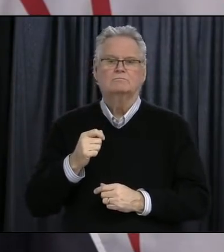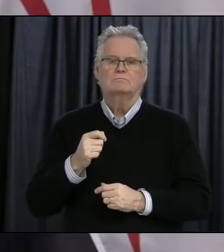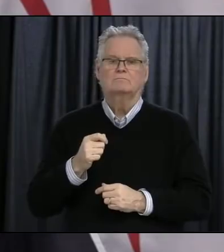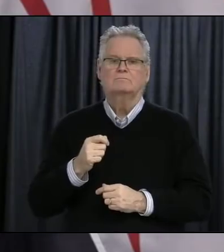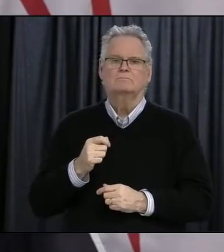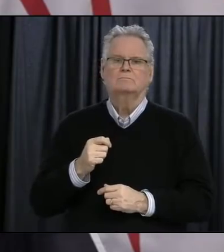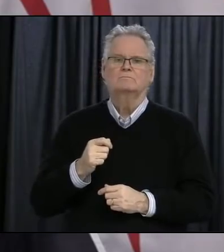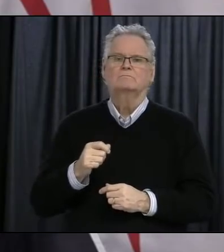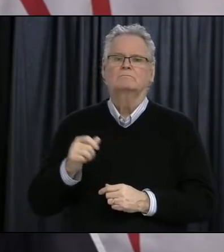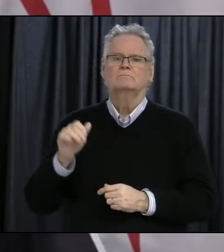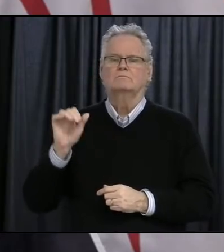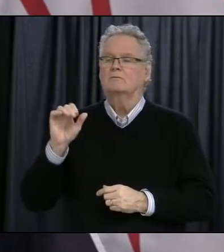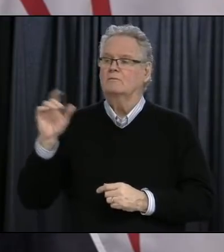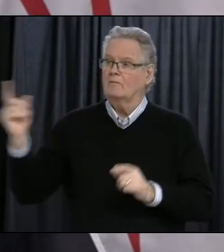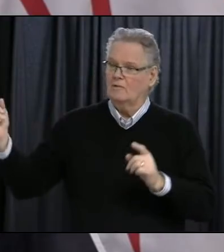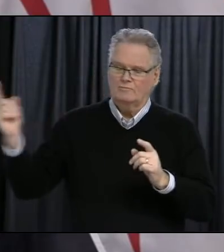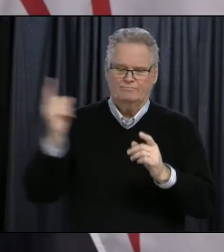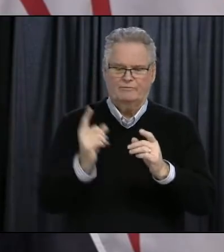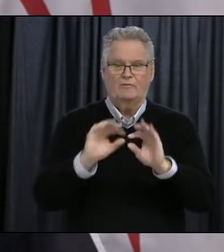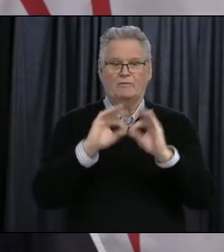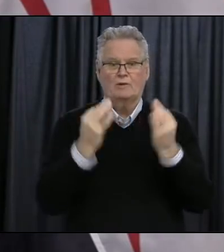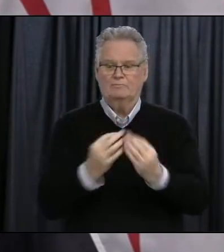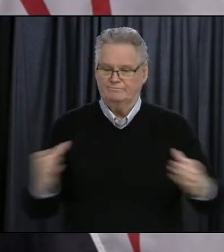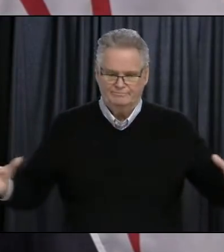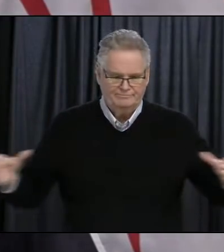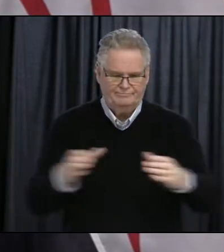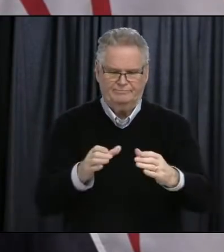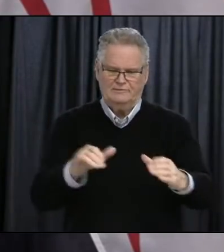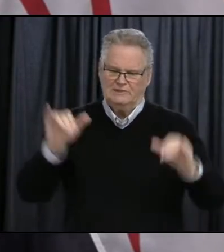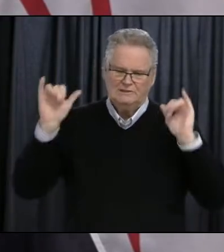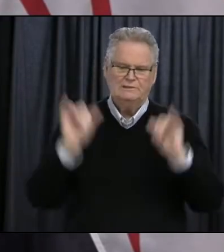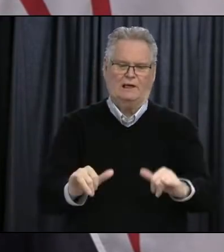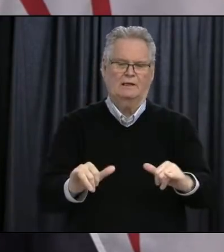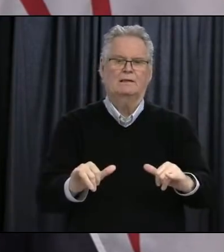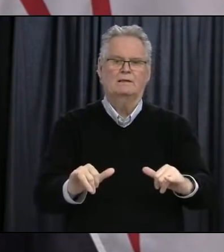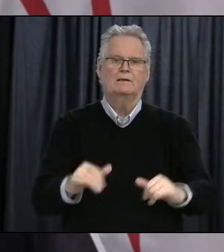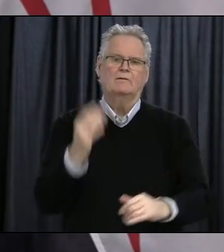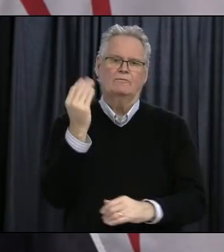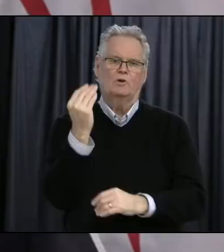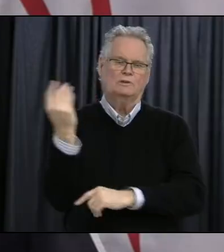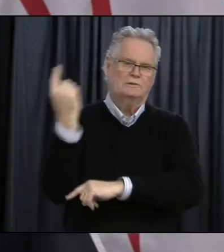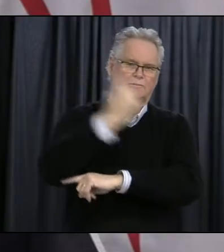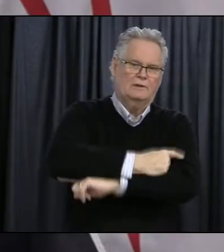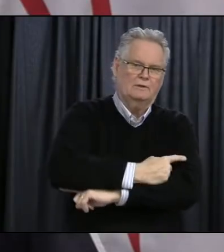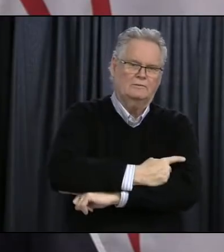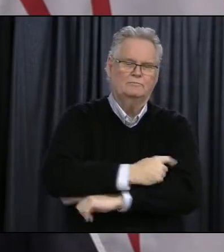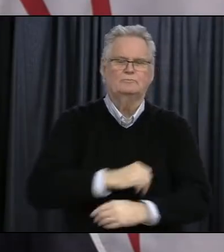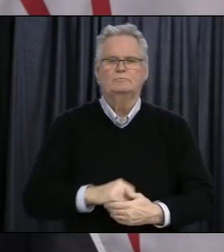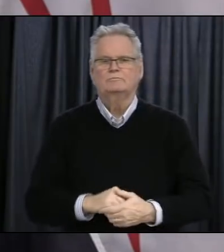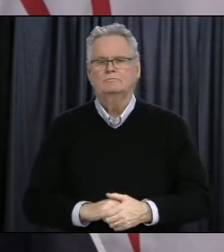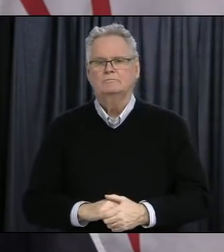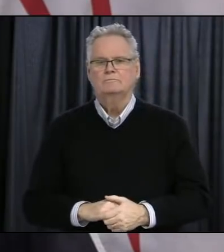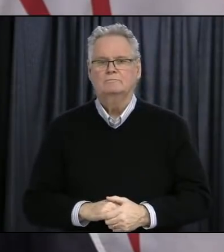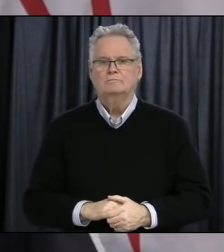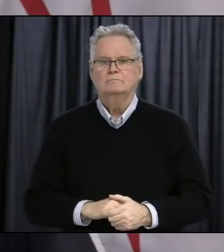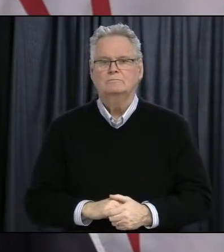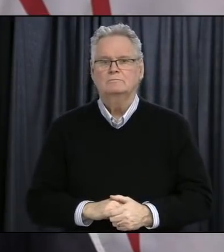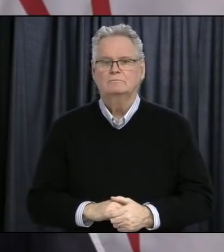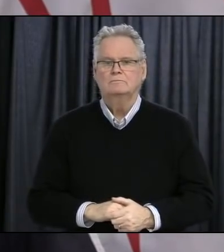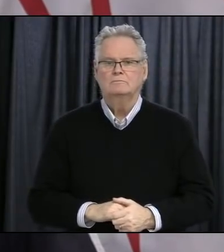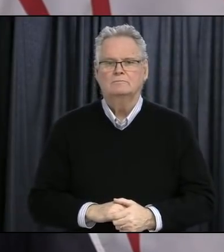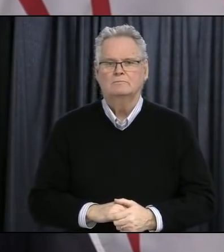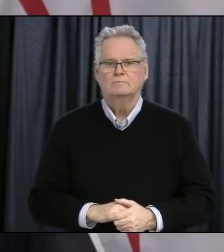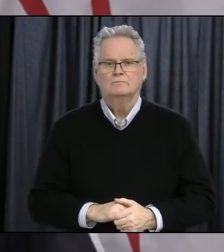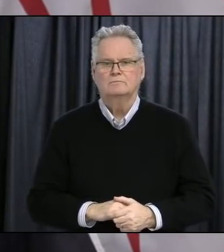International rotational workers must self-isolate upon return for 14 days. The quarantine order from the Government of Canada remains